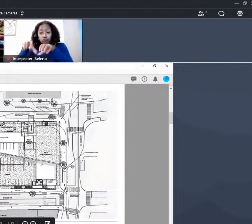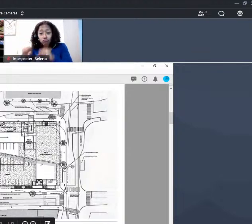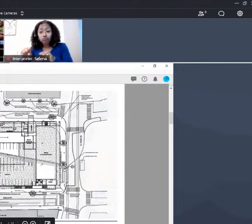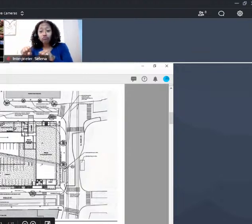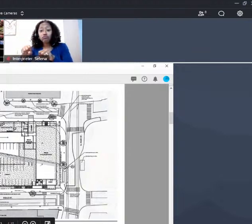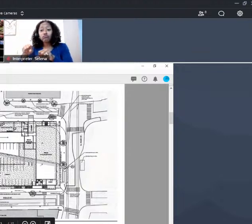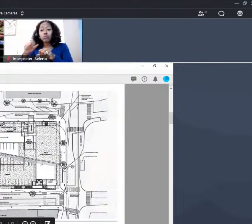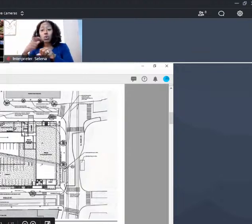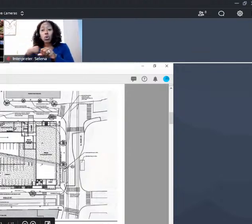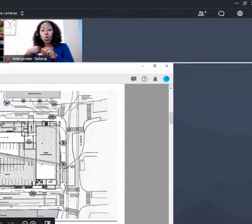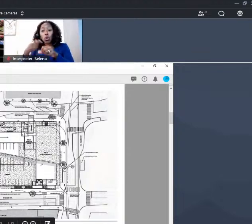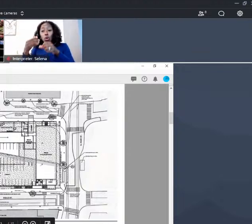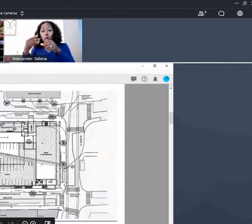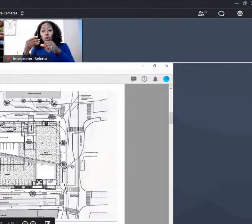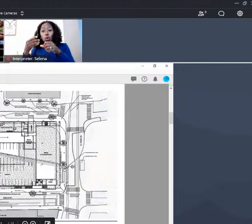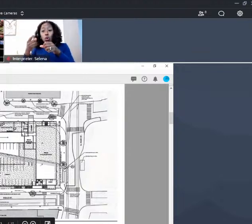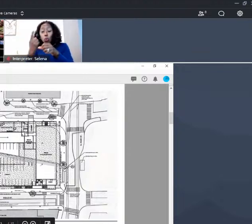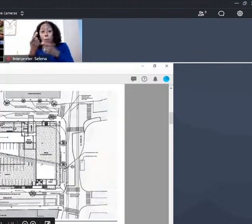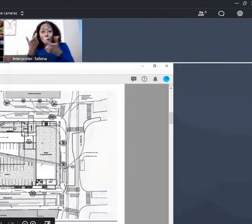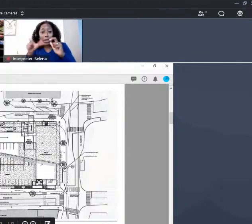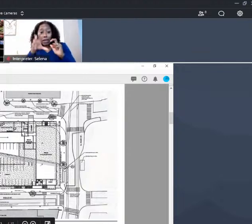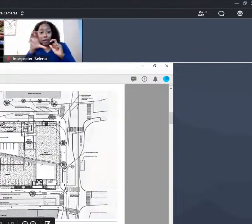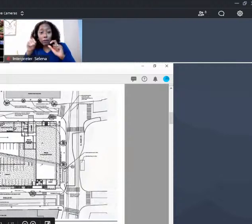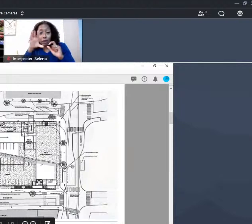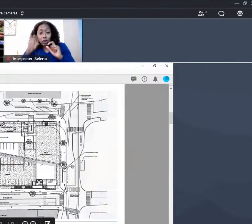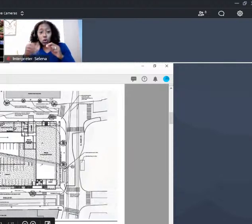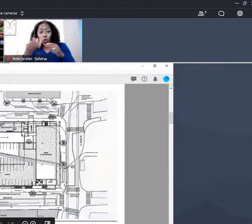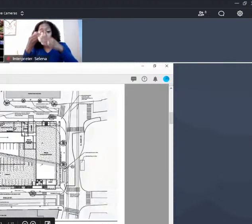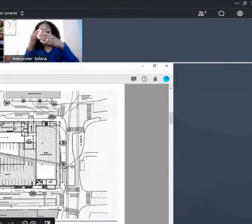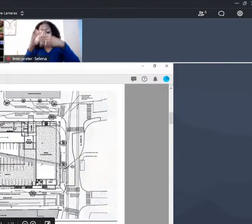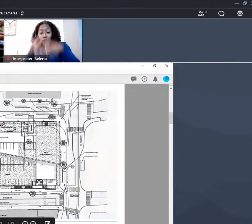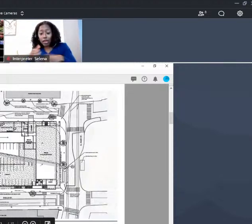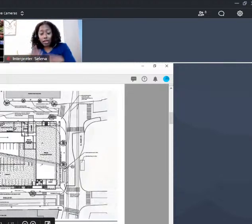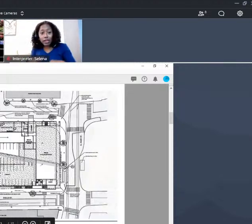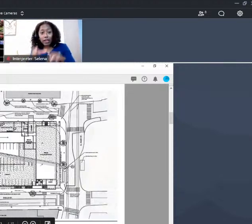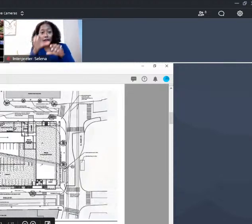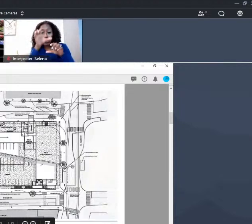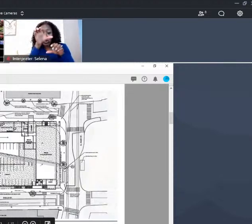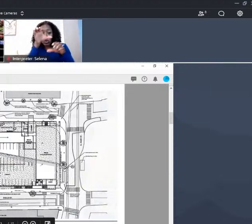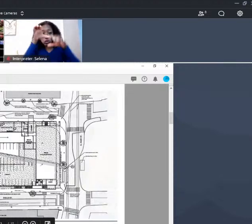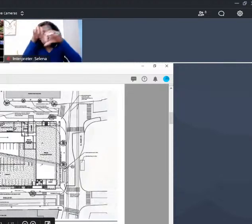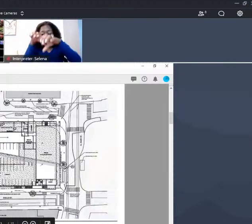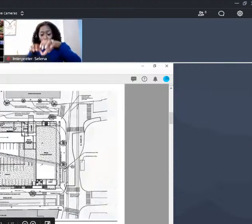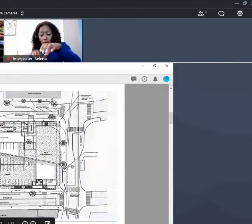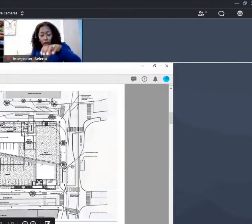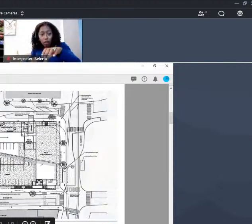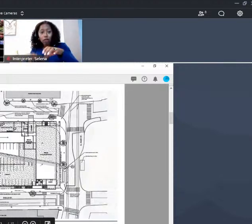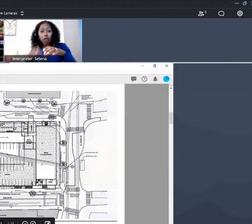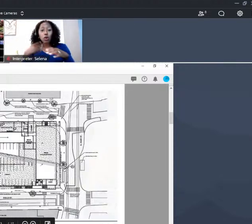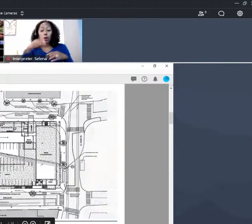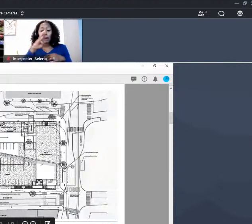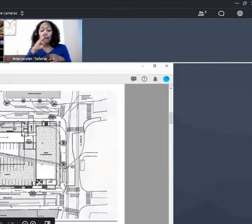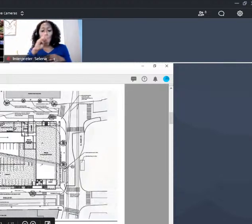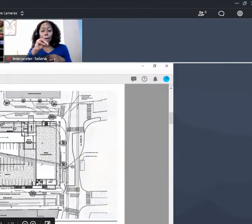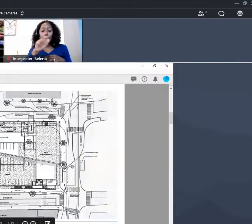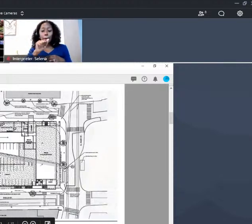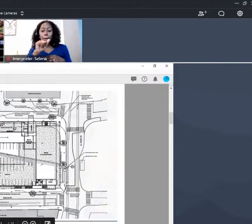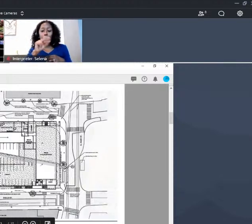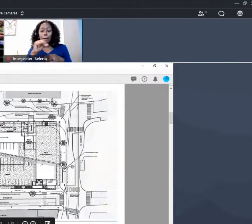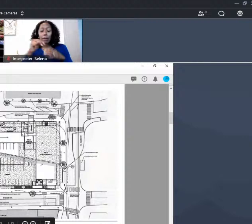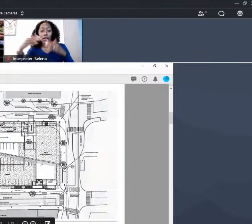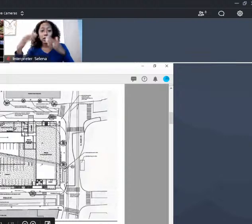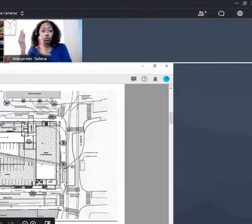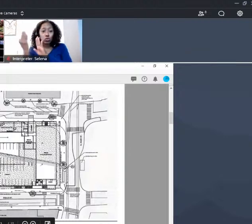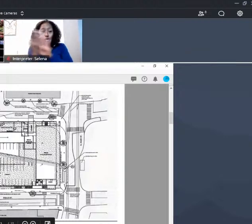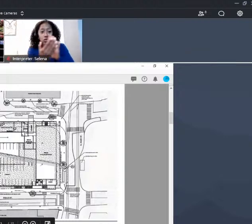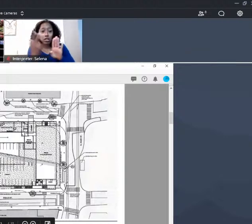into smaller retail bays. So we're looking at making the street front activated along Main Street. If you look along Beale Street,